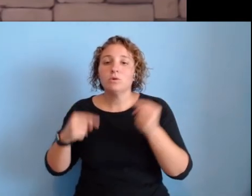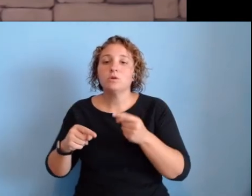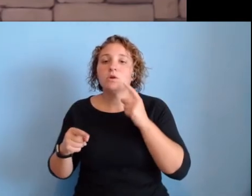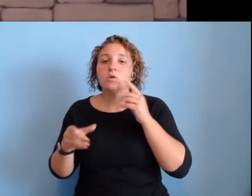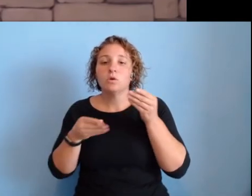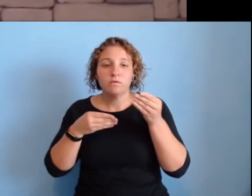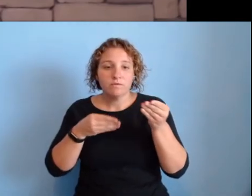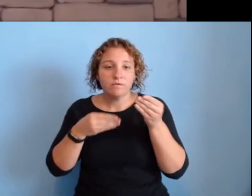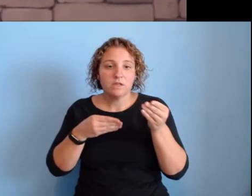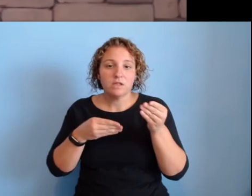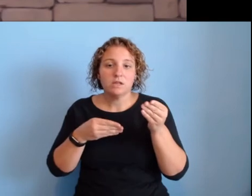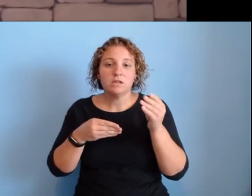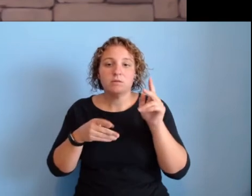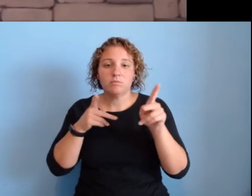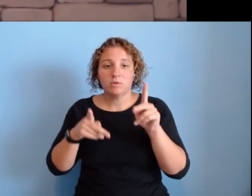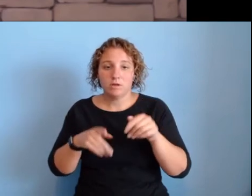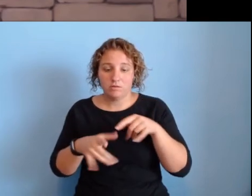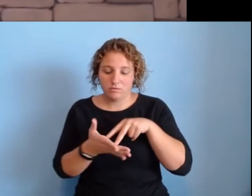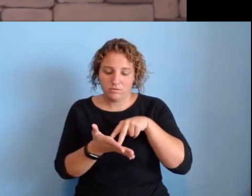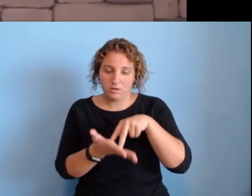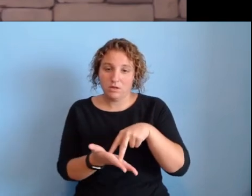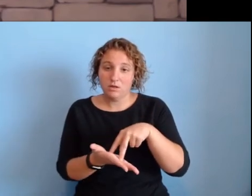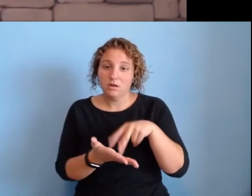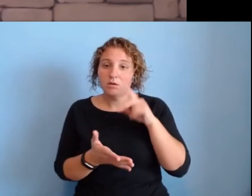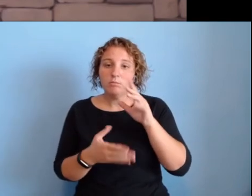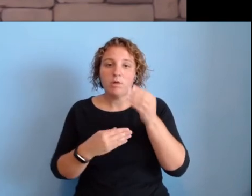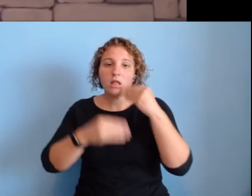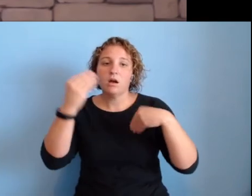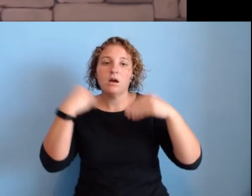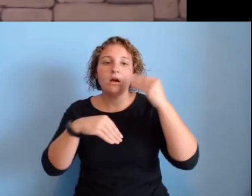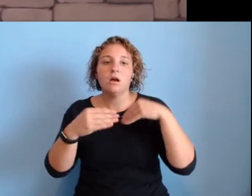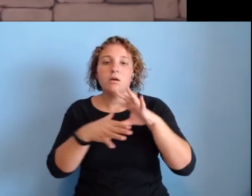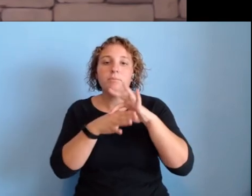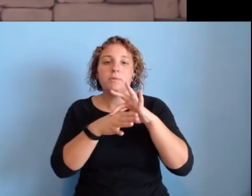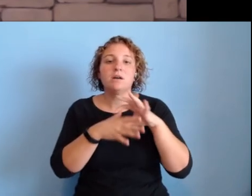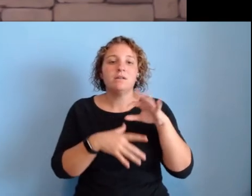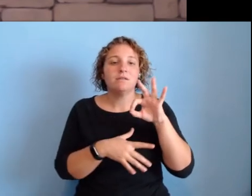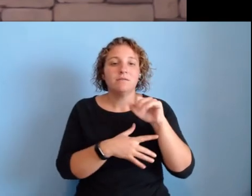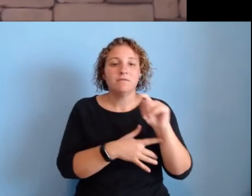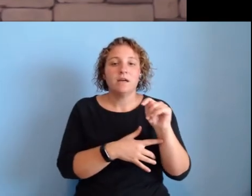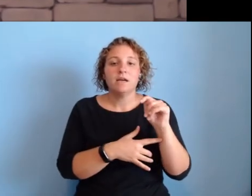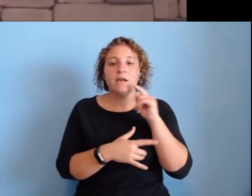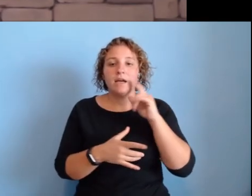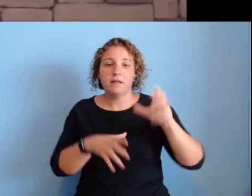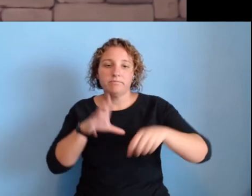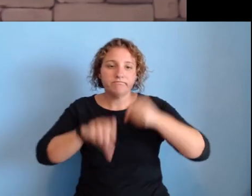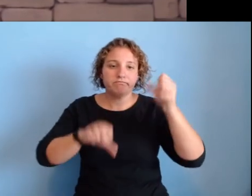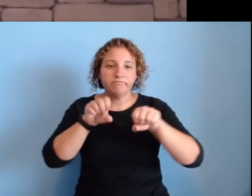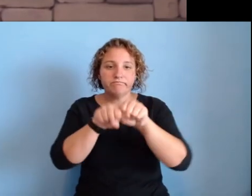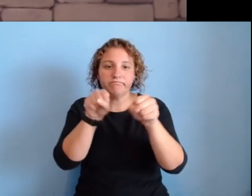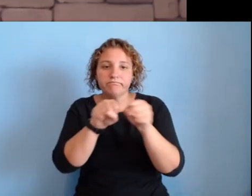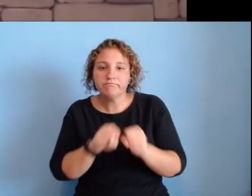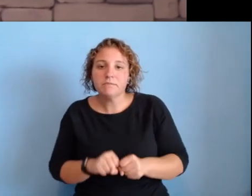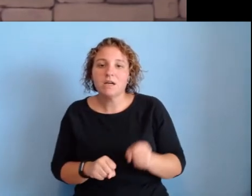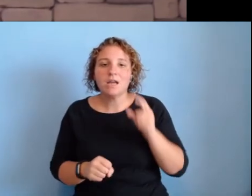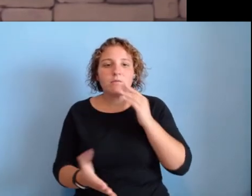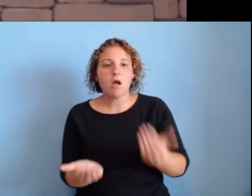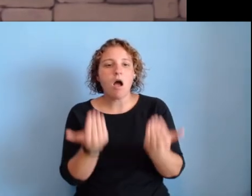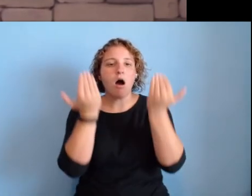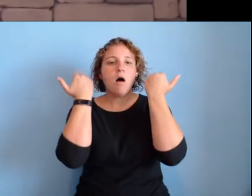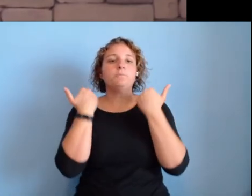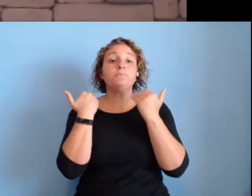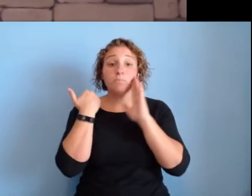that that standeth still, but shall eat the flesh of the fat and tear their claws in pieces. Rather than care for them, he begins to devour them.